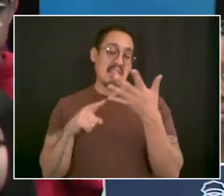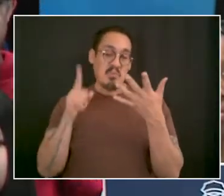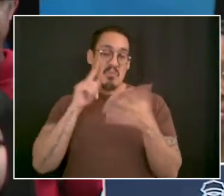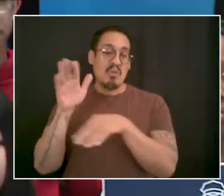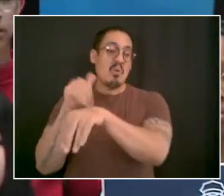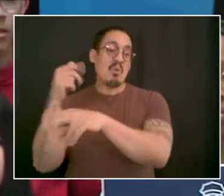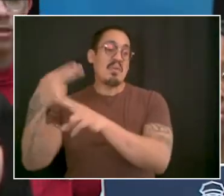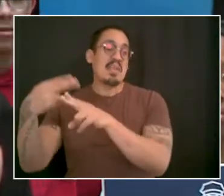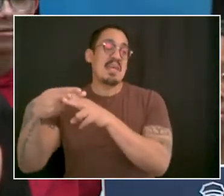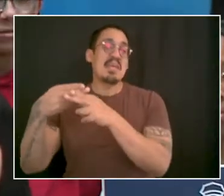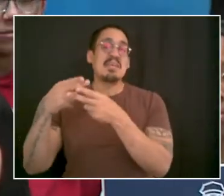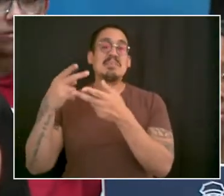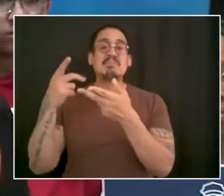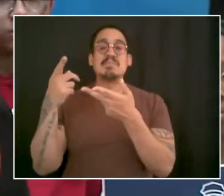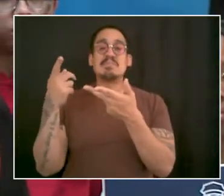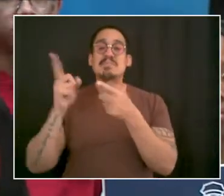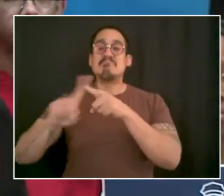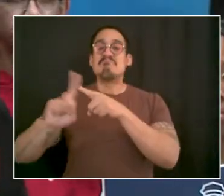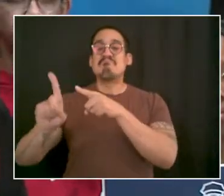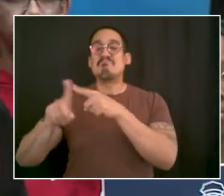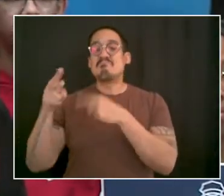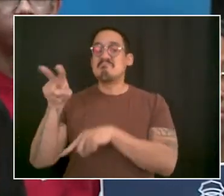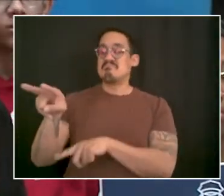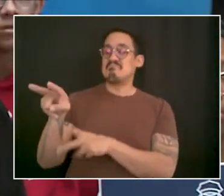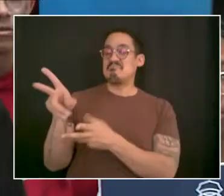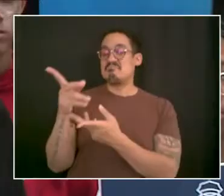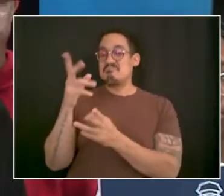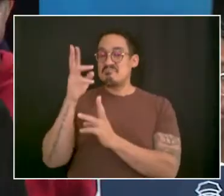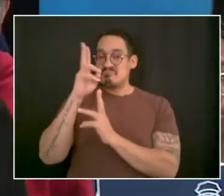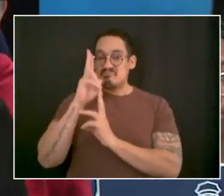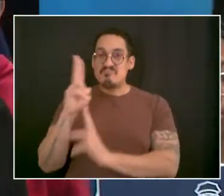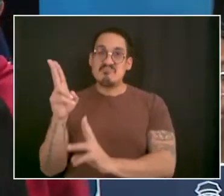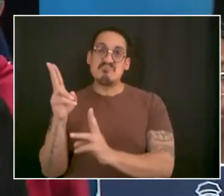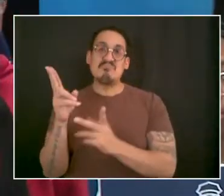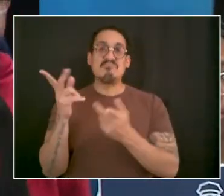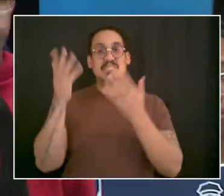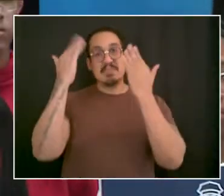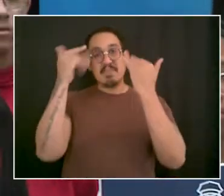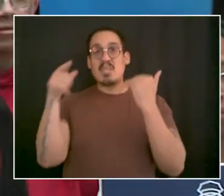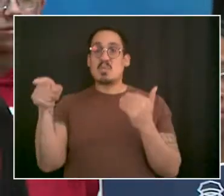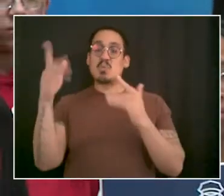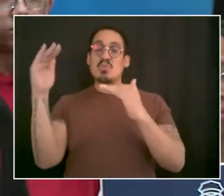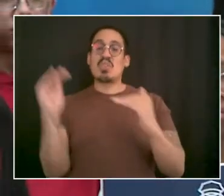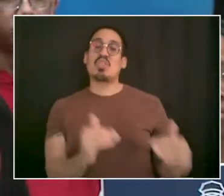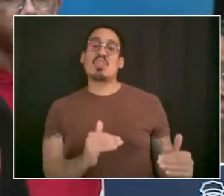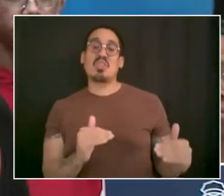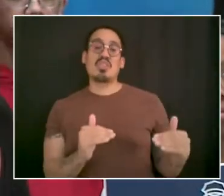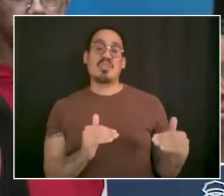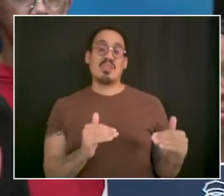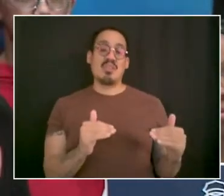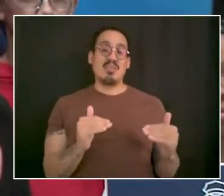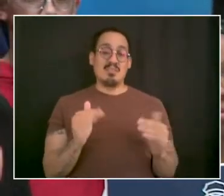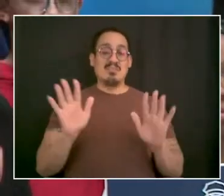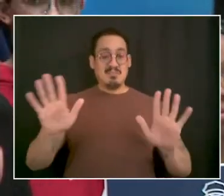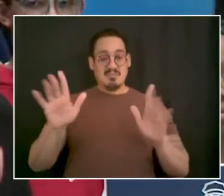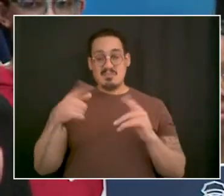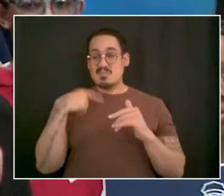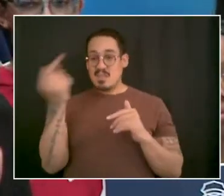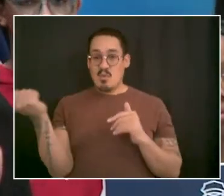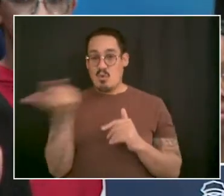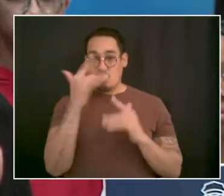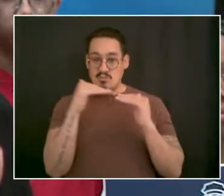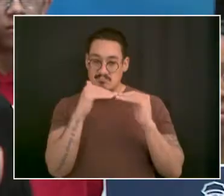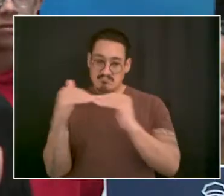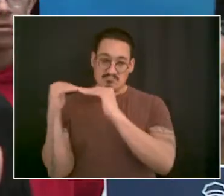names. They're going to look at you and expect for you not to be who you want to be. But tell all of your colleagues and all of your